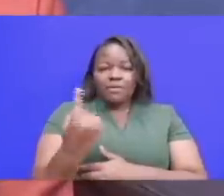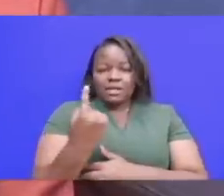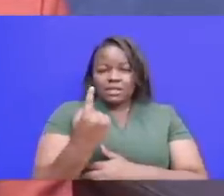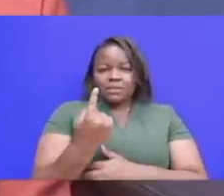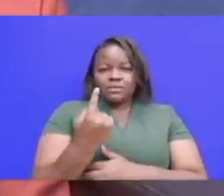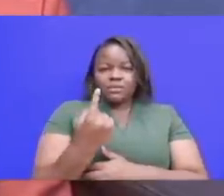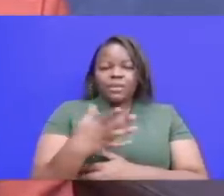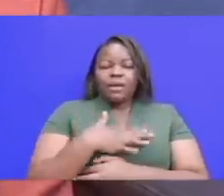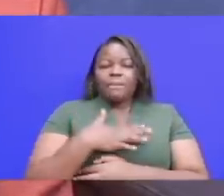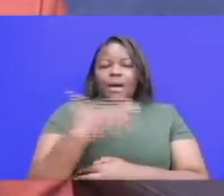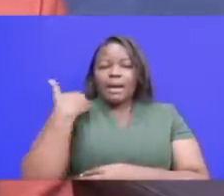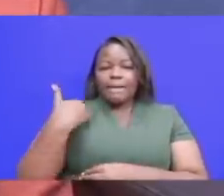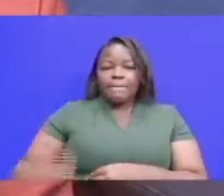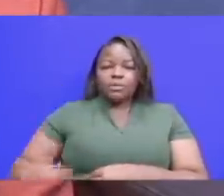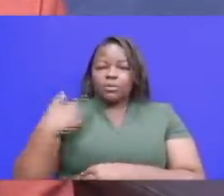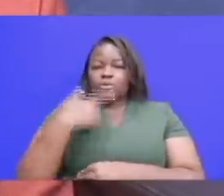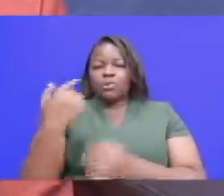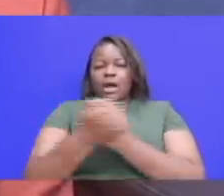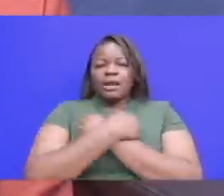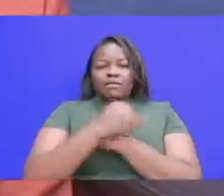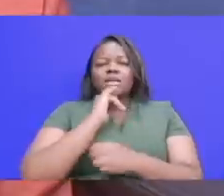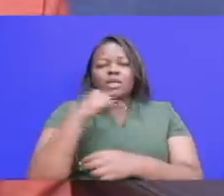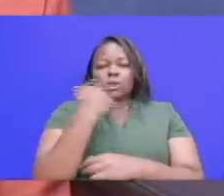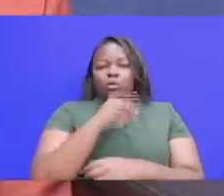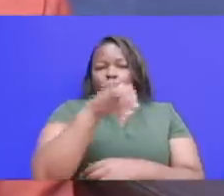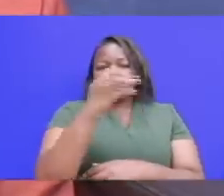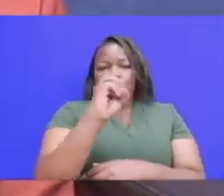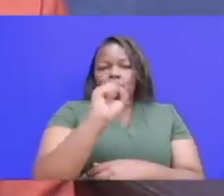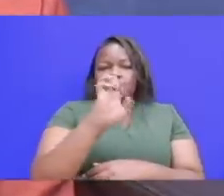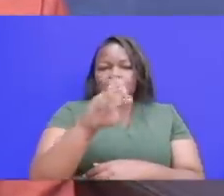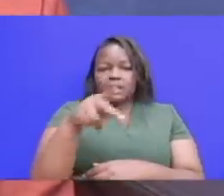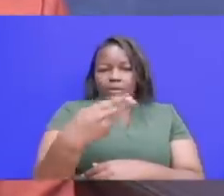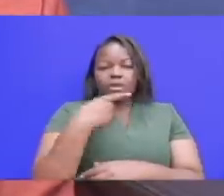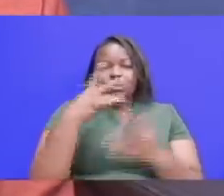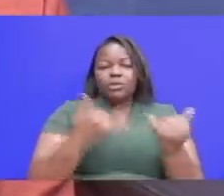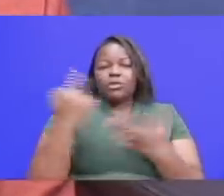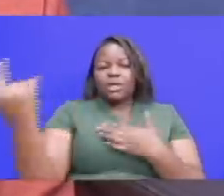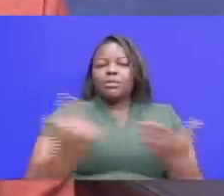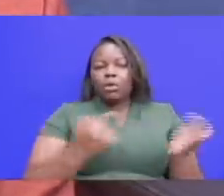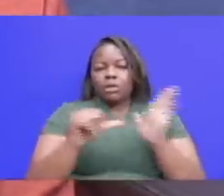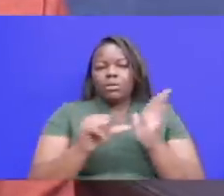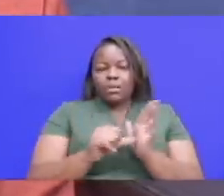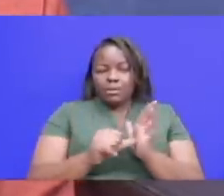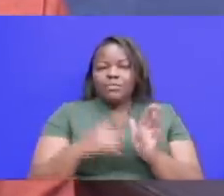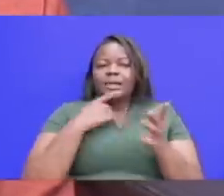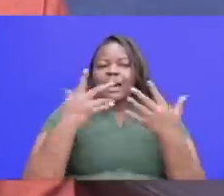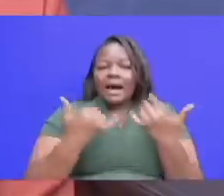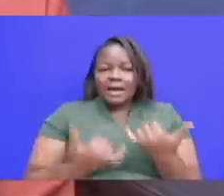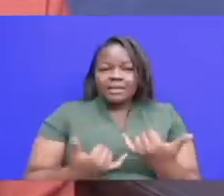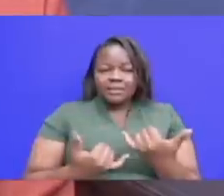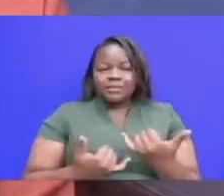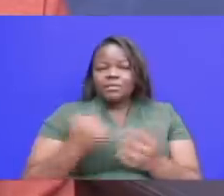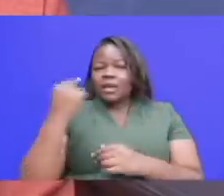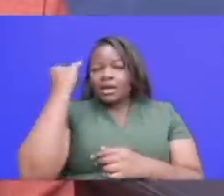my most preferred person mm. is actually Joseph. So this, of course, triggered mm. some strife. Eh? Mm. So you can imagine he